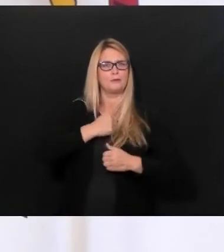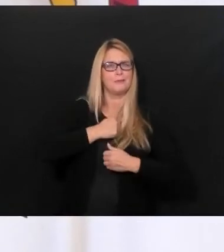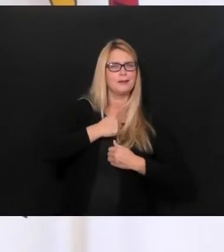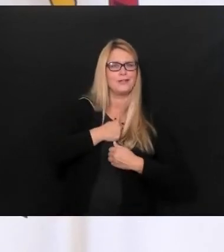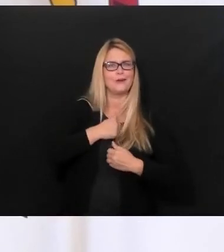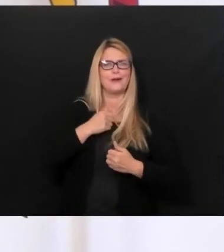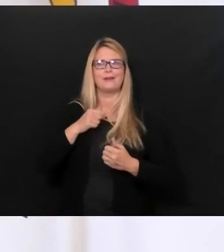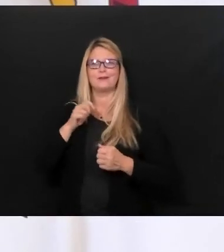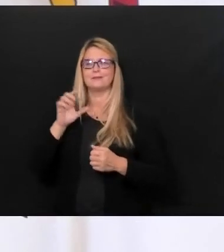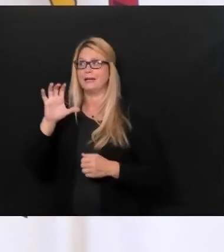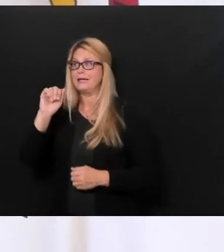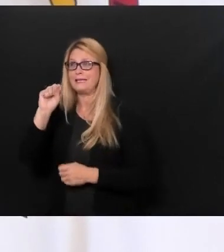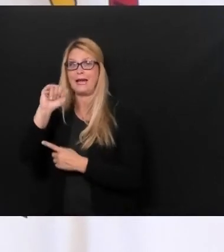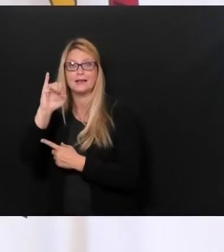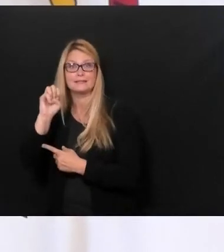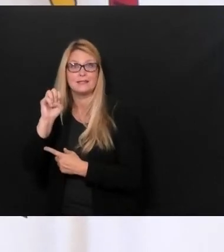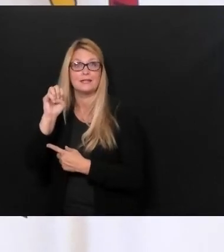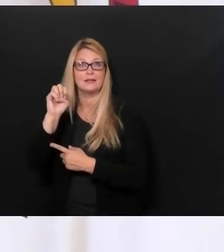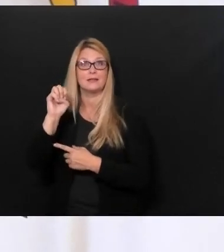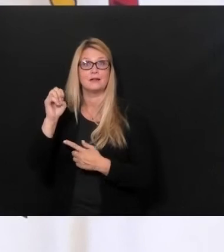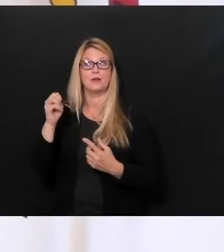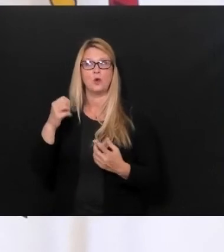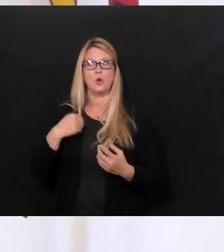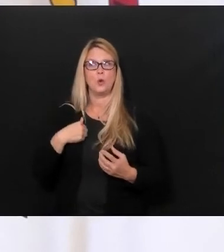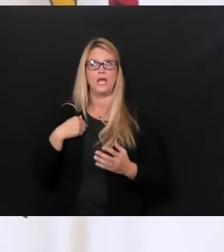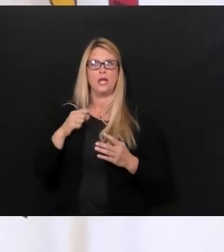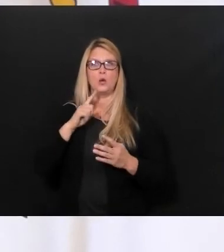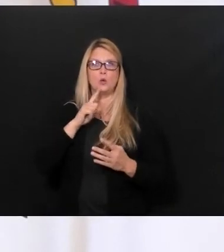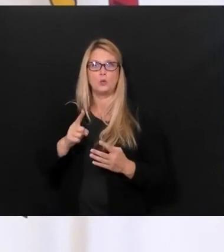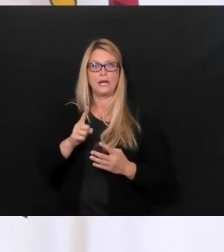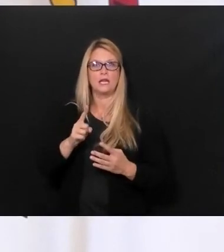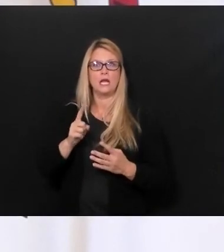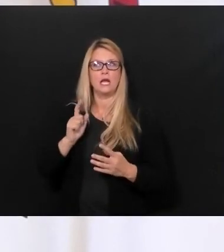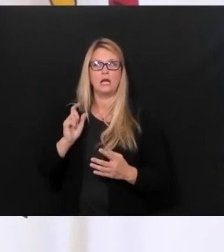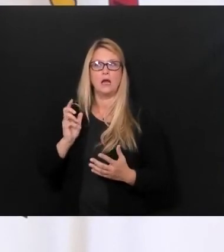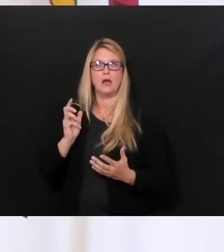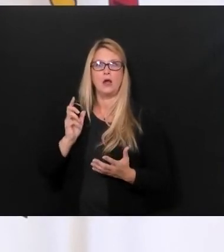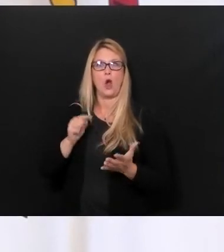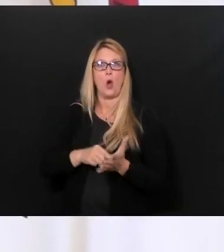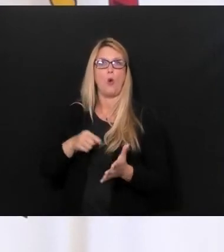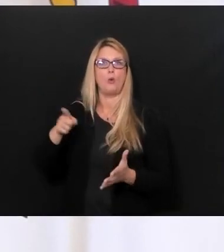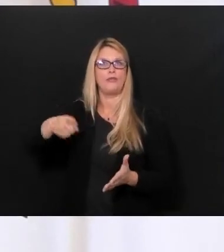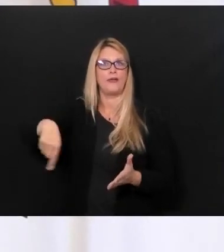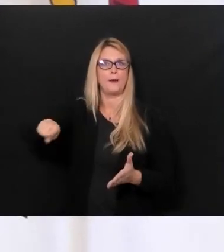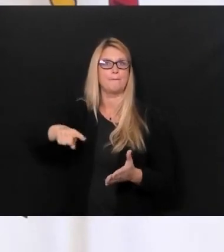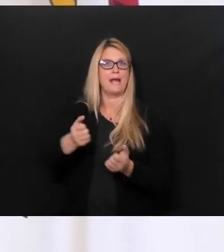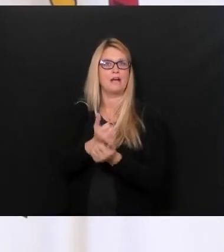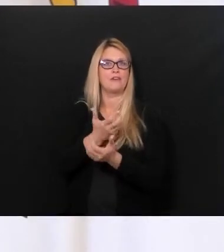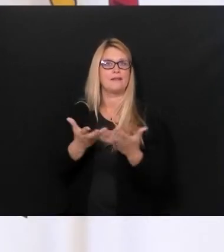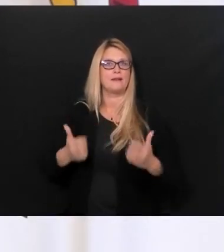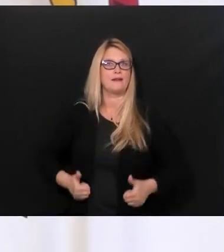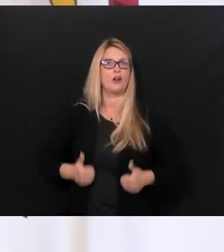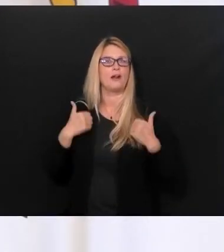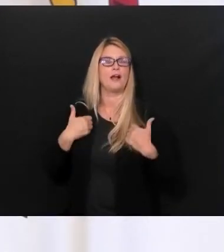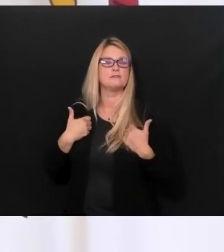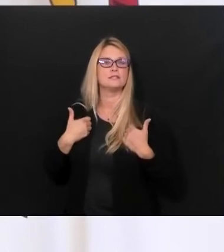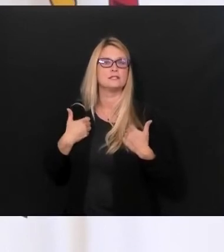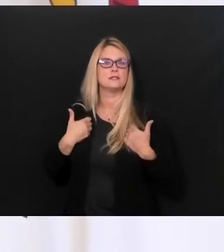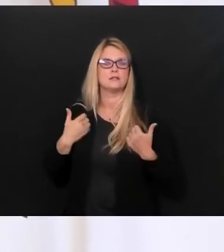owe them? We probably owe them everything in our lives. And yet we can come up with